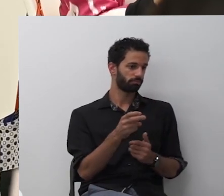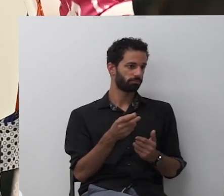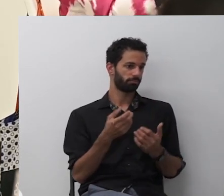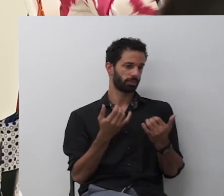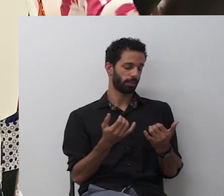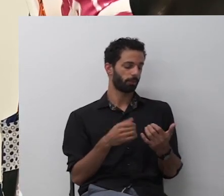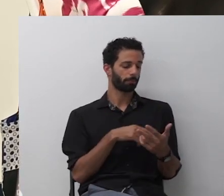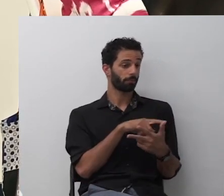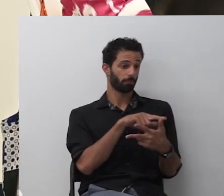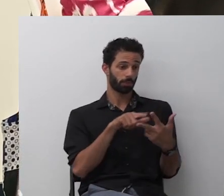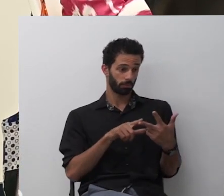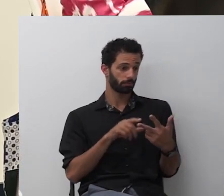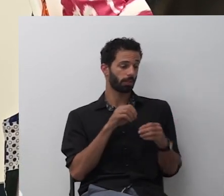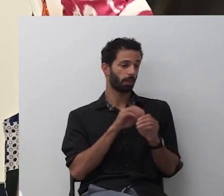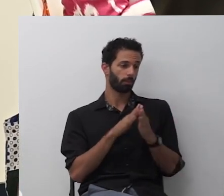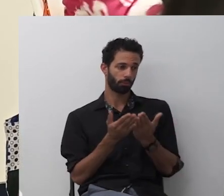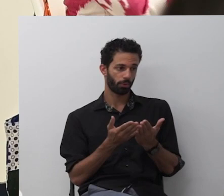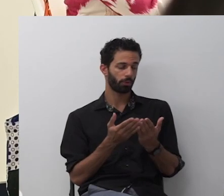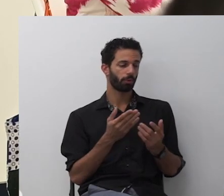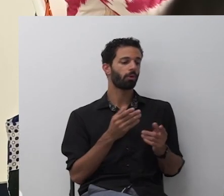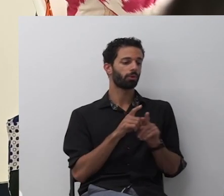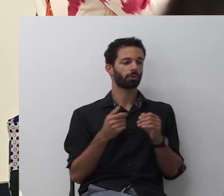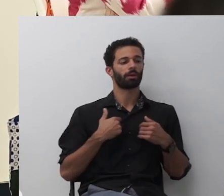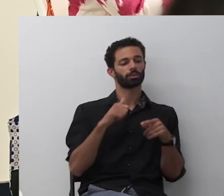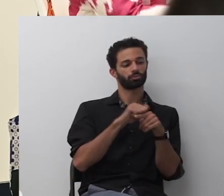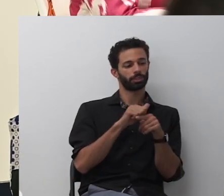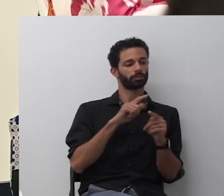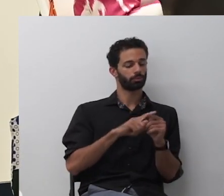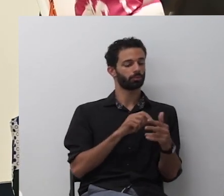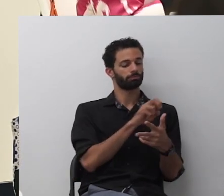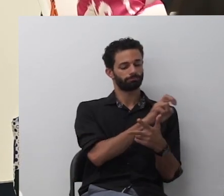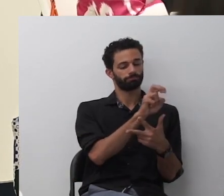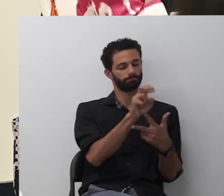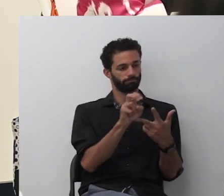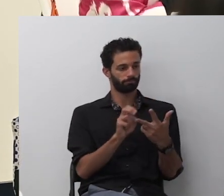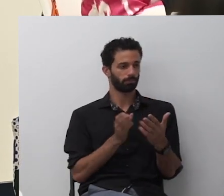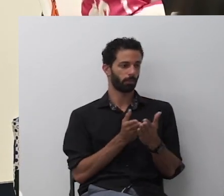the book and other things that we do, trainings, move people through all of those 3